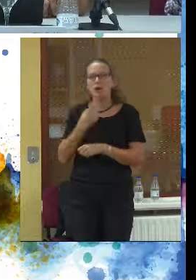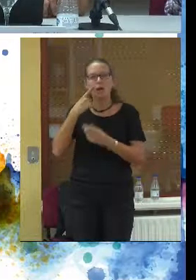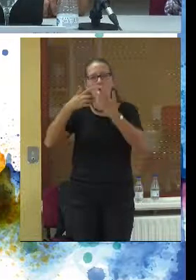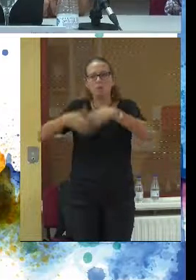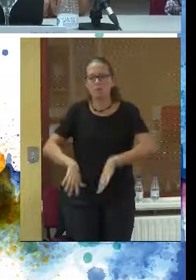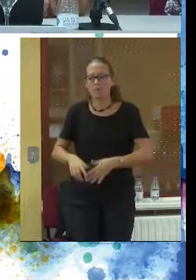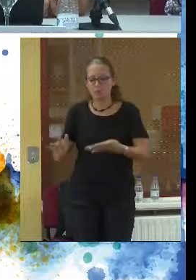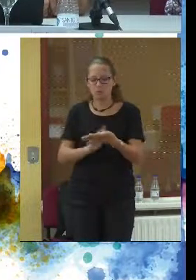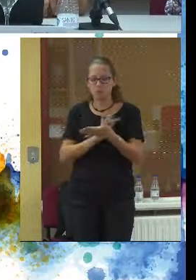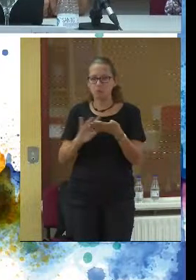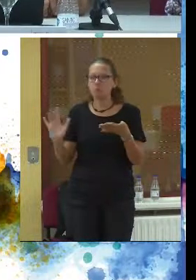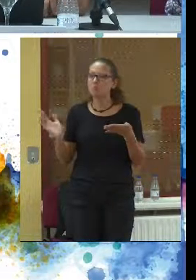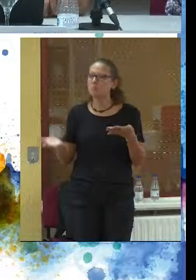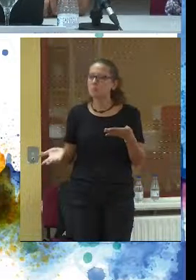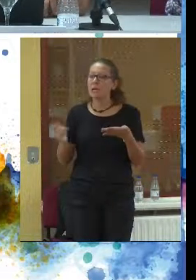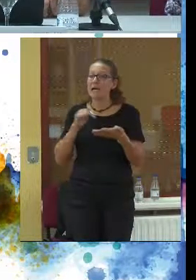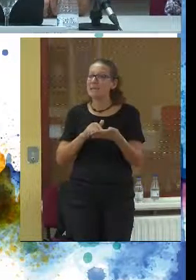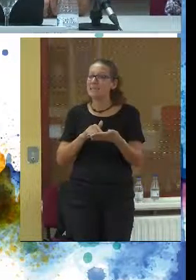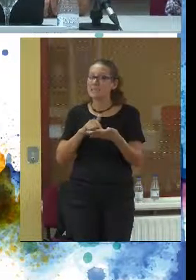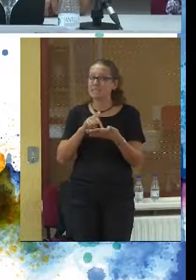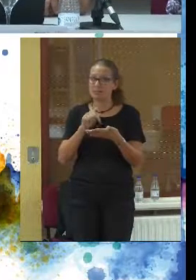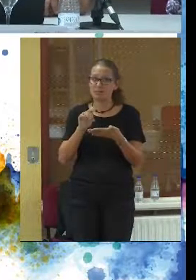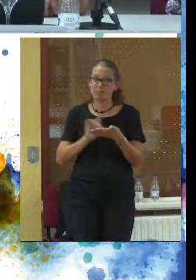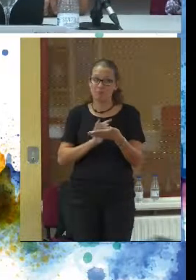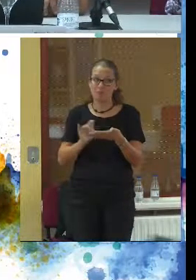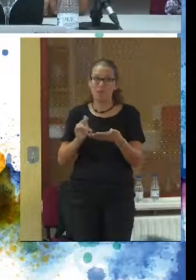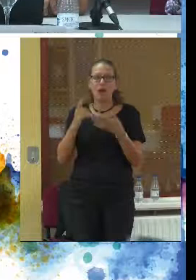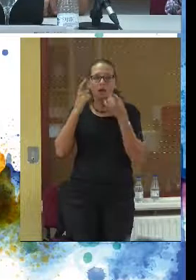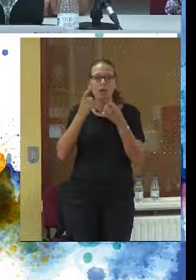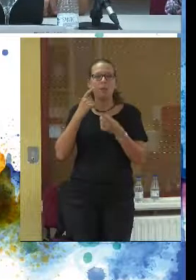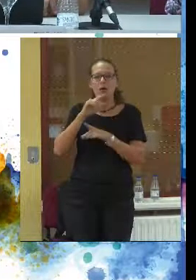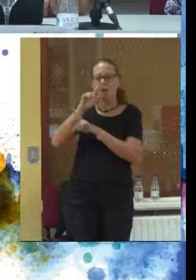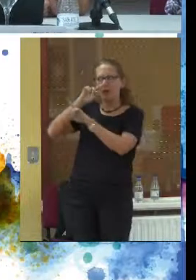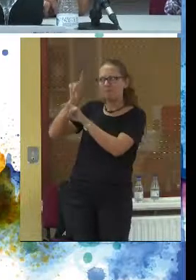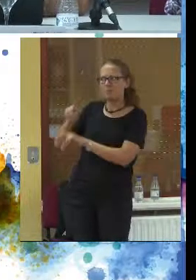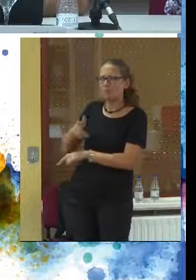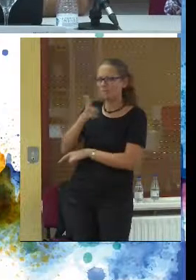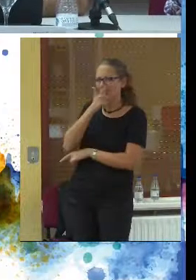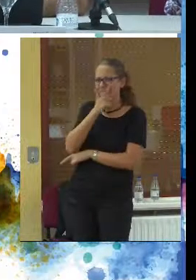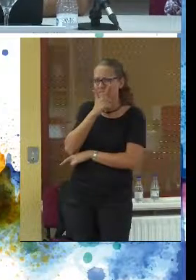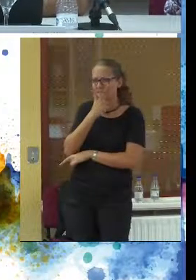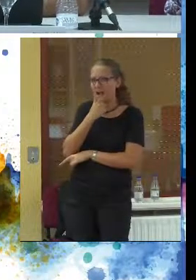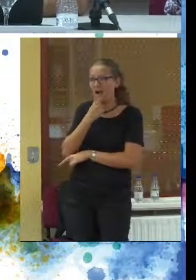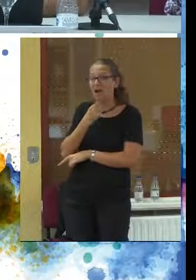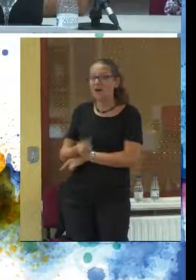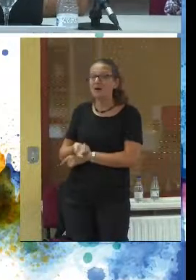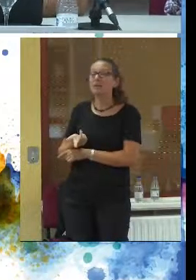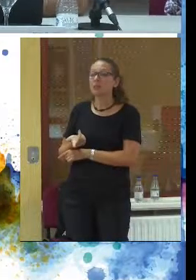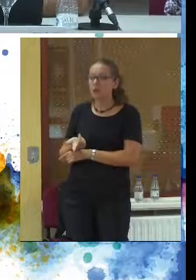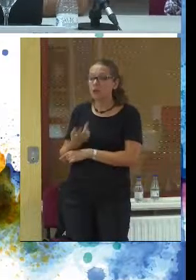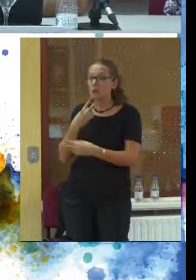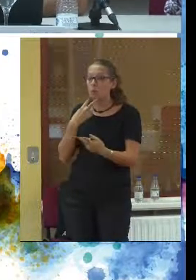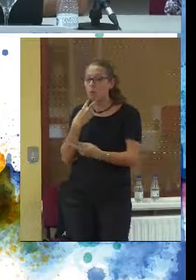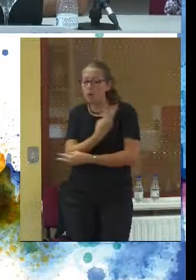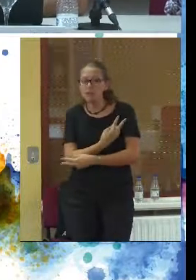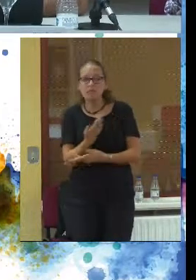registries on the screen, we now have a system whereby we ask very straightforward questions, very